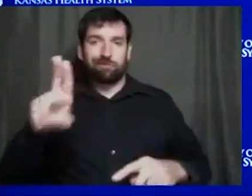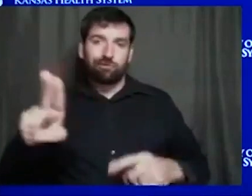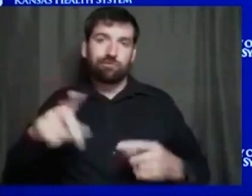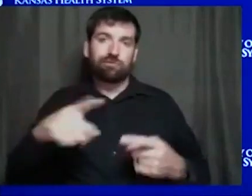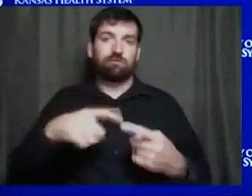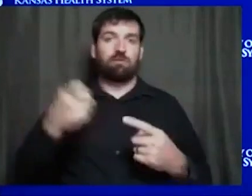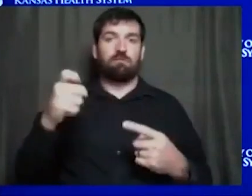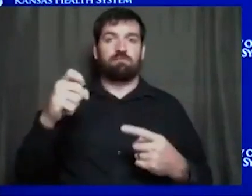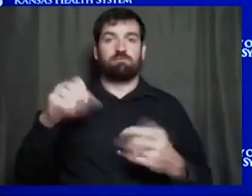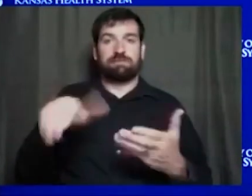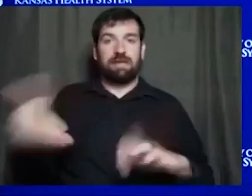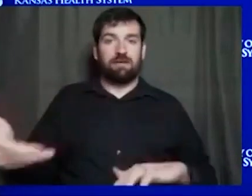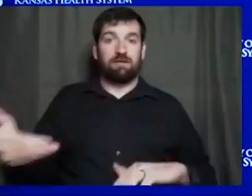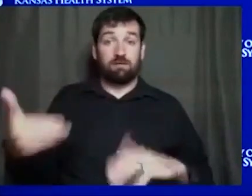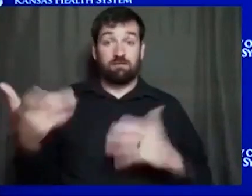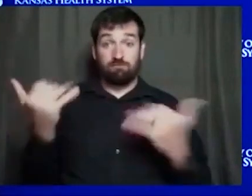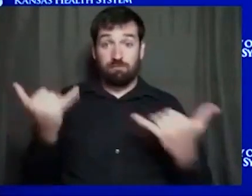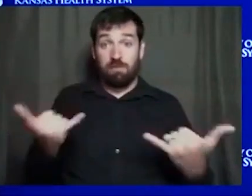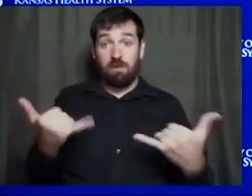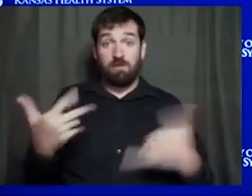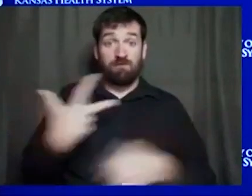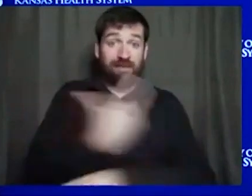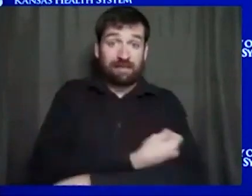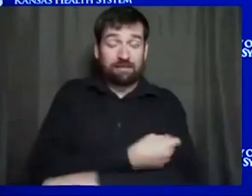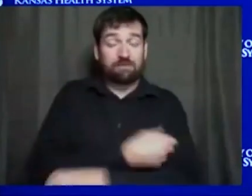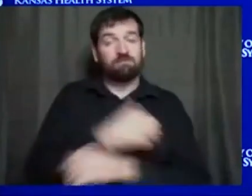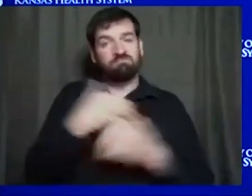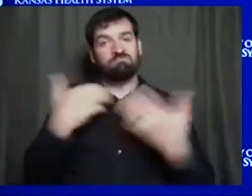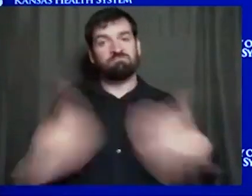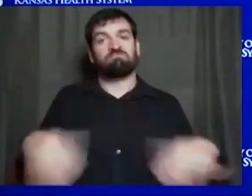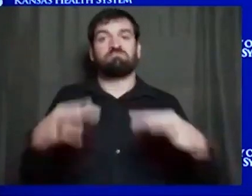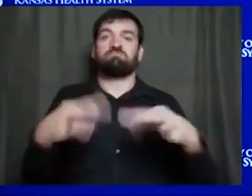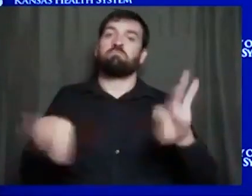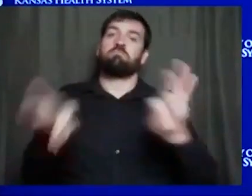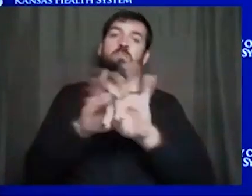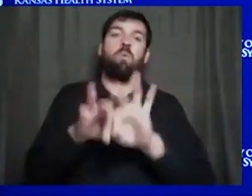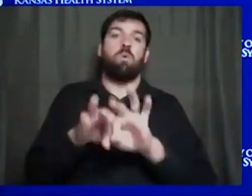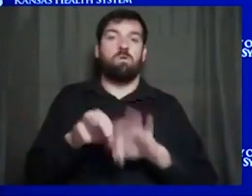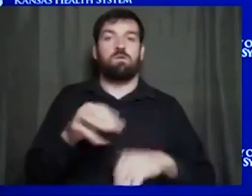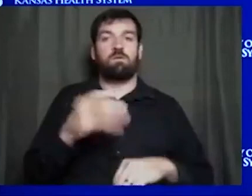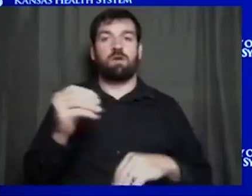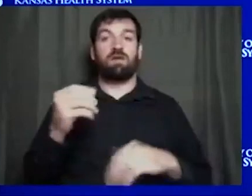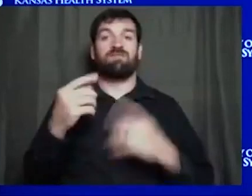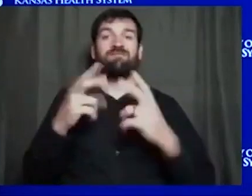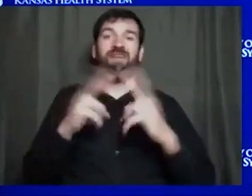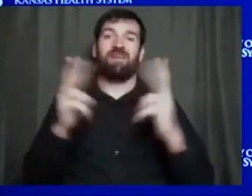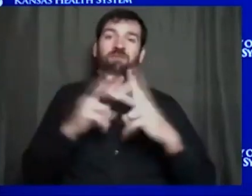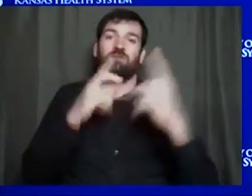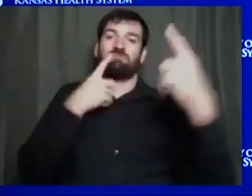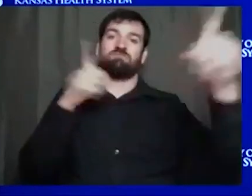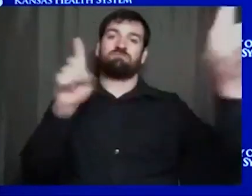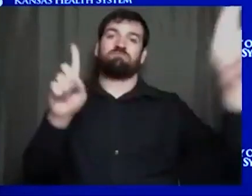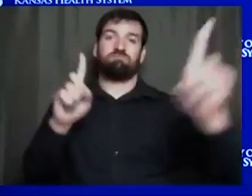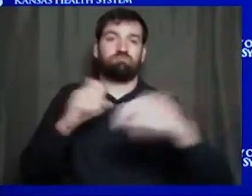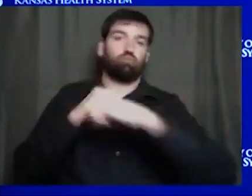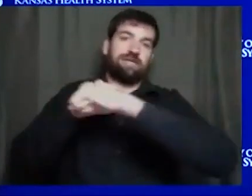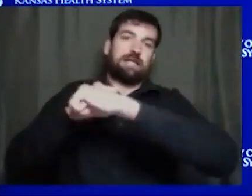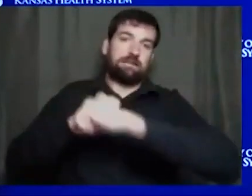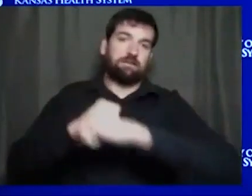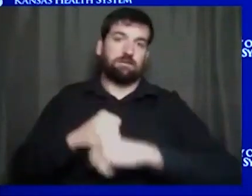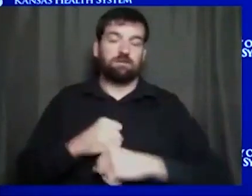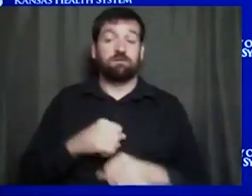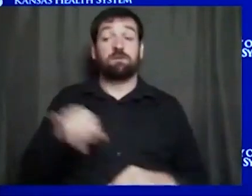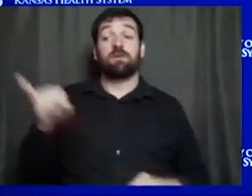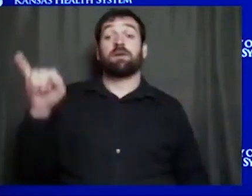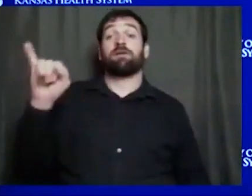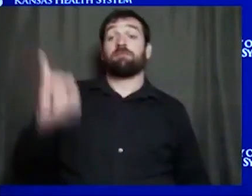that you have right now are still extremely important and are extremely efficacious at protecting against that. Infection, we